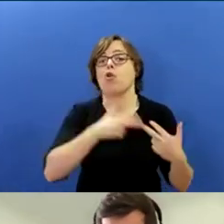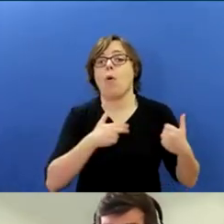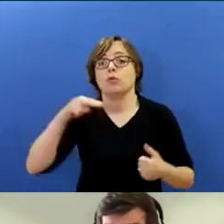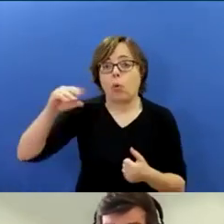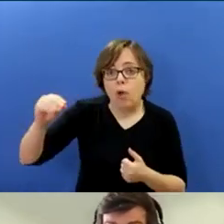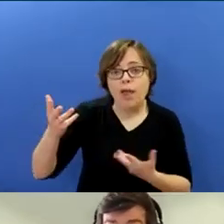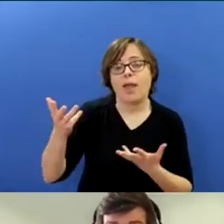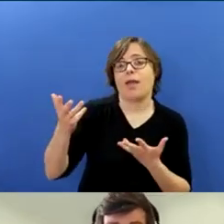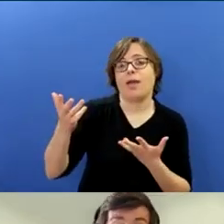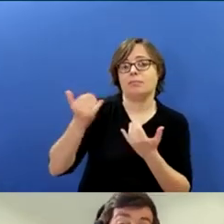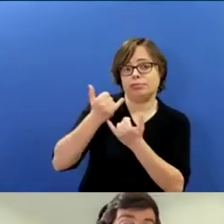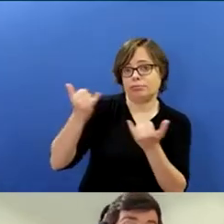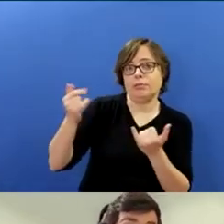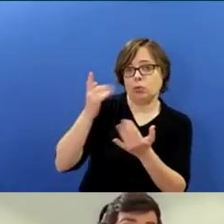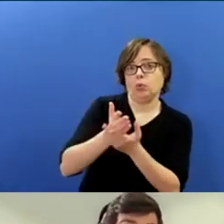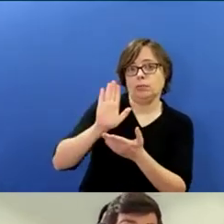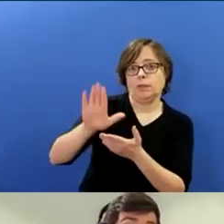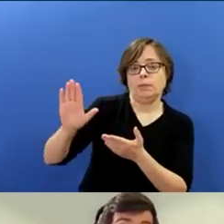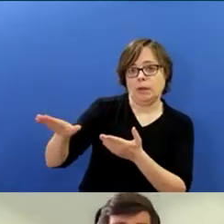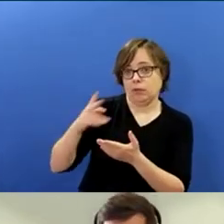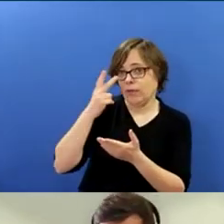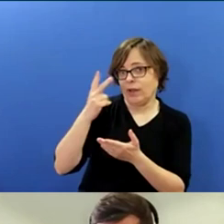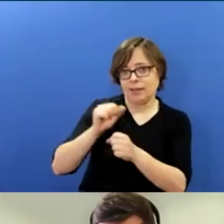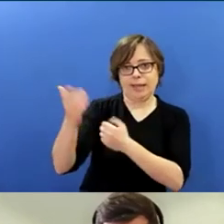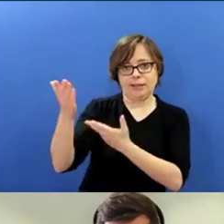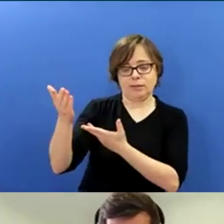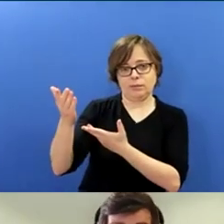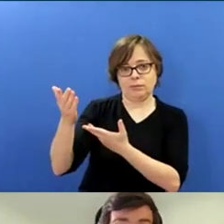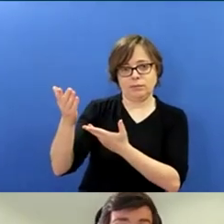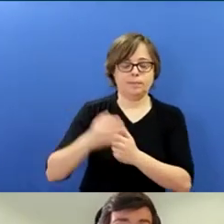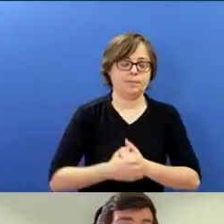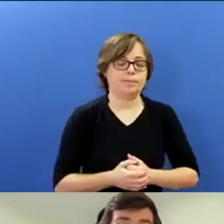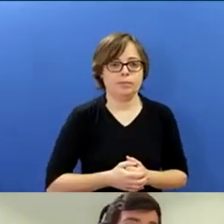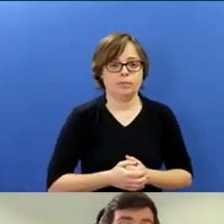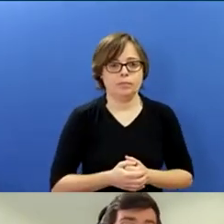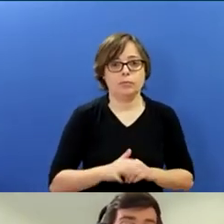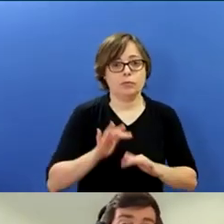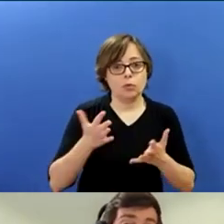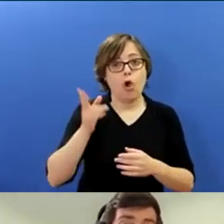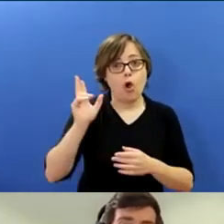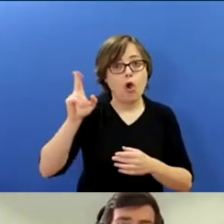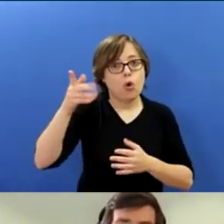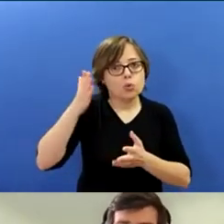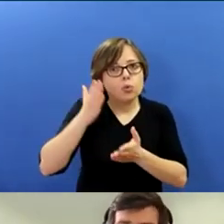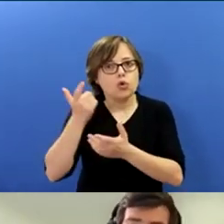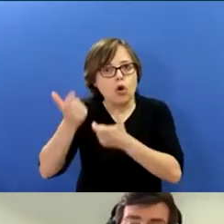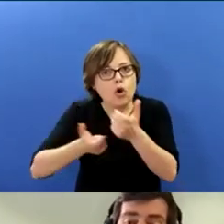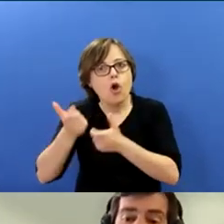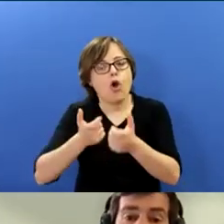developer community taking care of further developments of the platform, and there is a constant upgrading of DeciDeem.